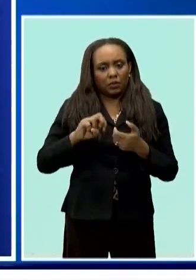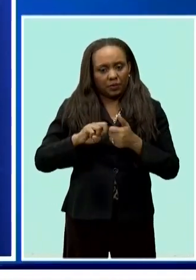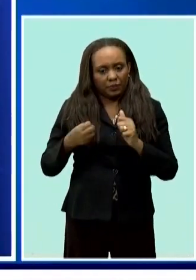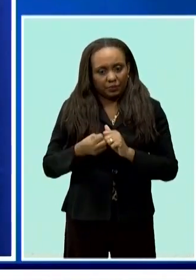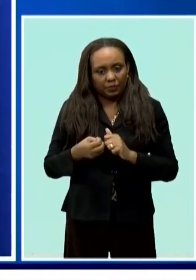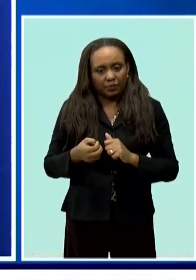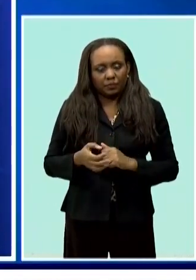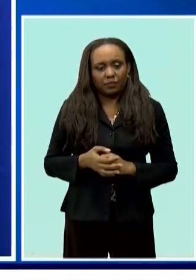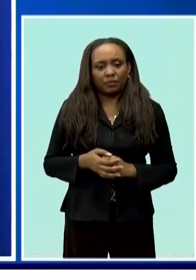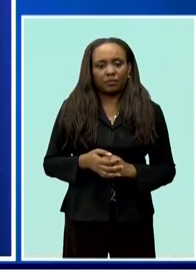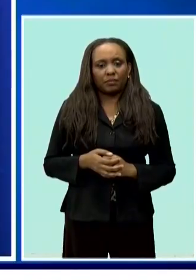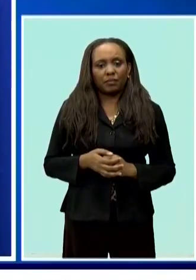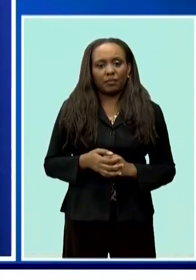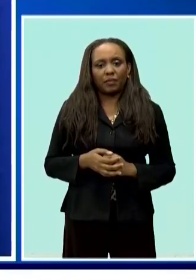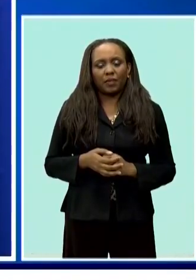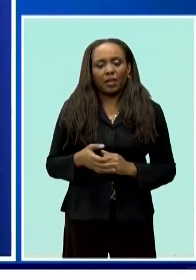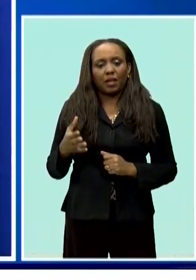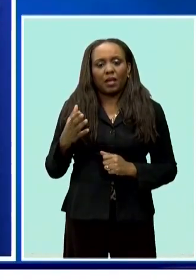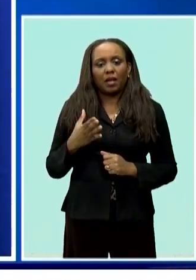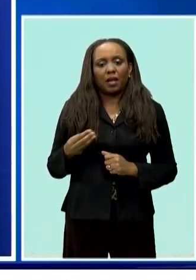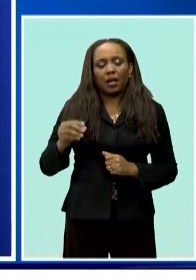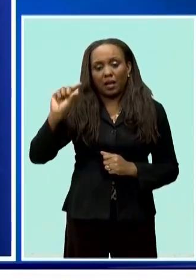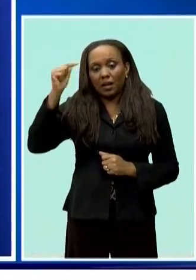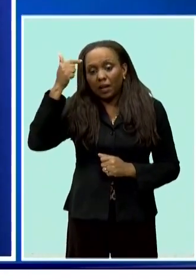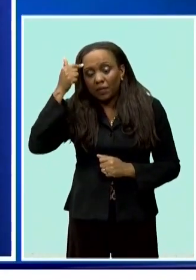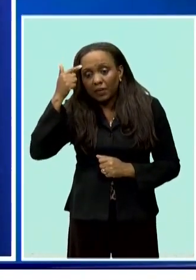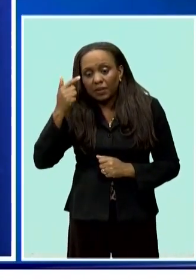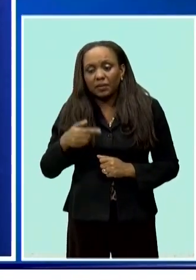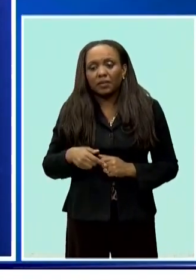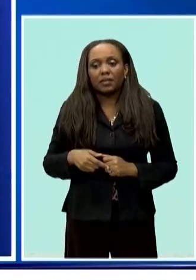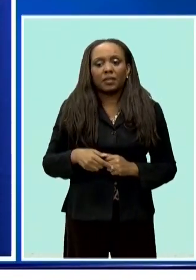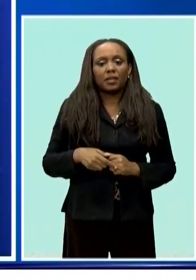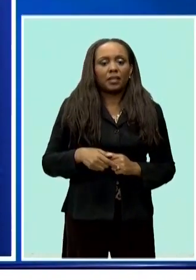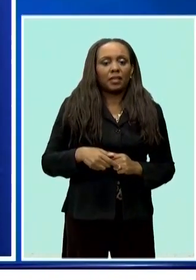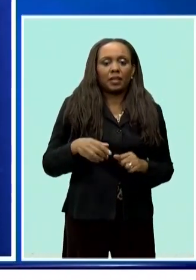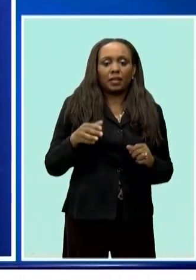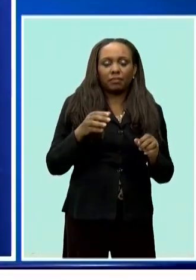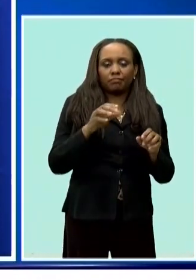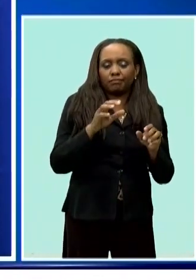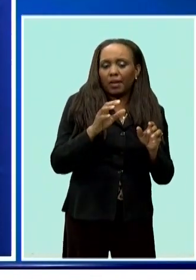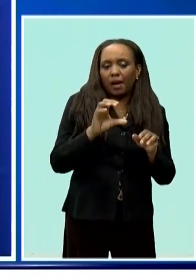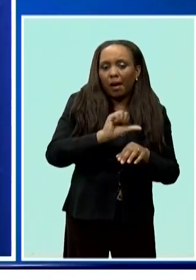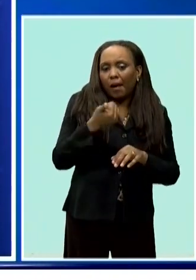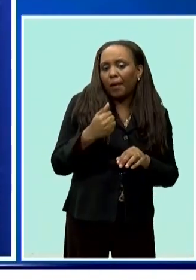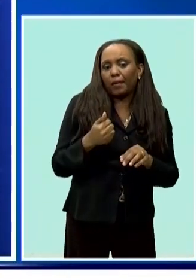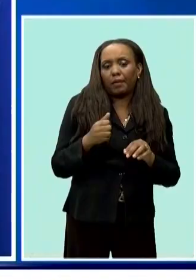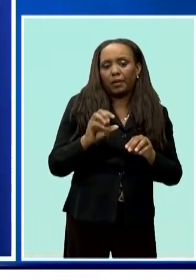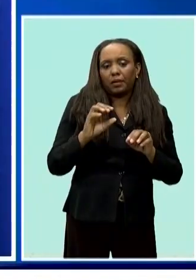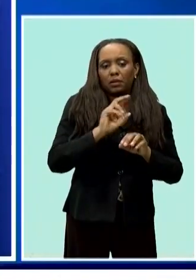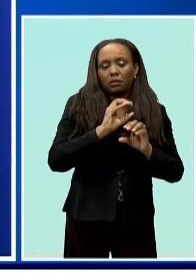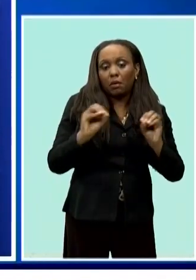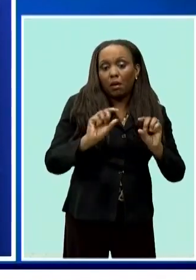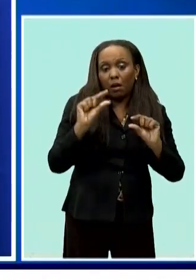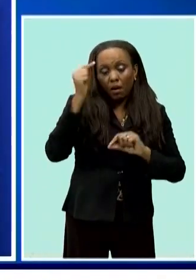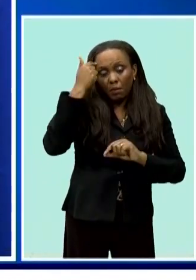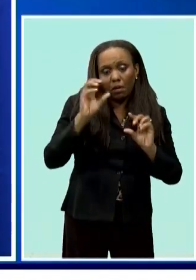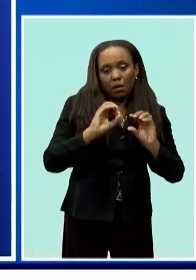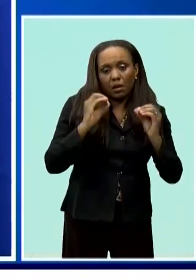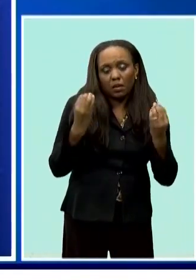to justice. Minister Ford says the well-being of the country's youth is everyone's business.